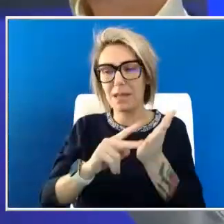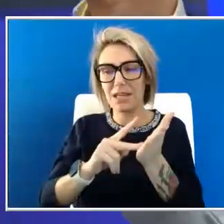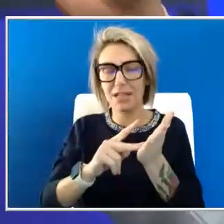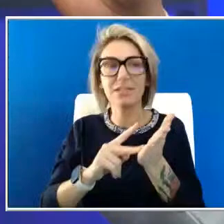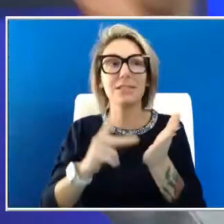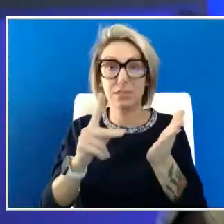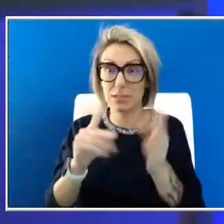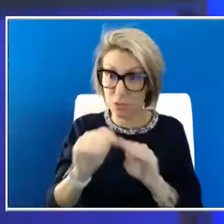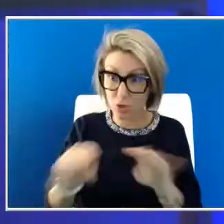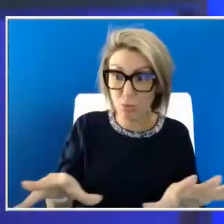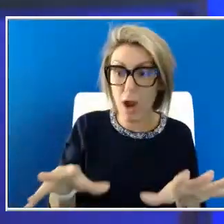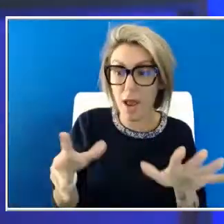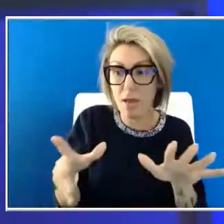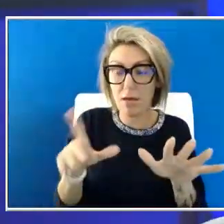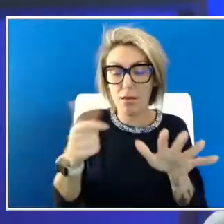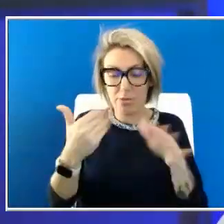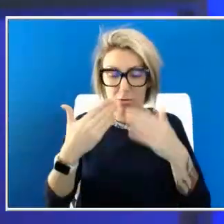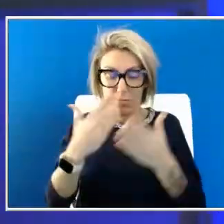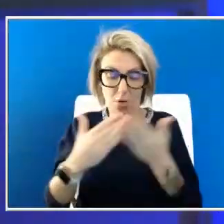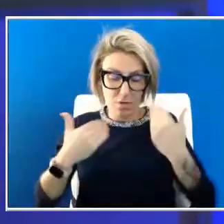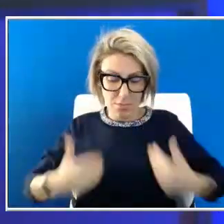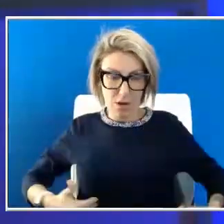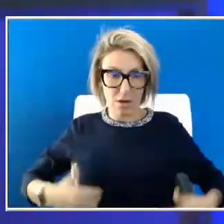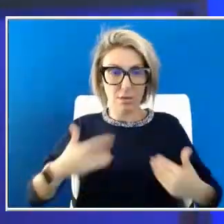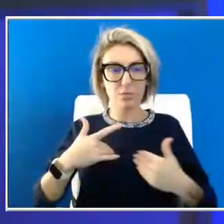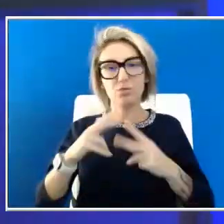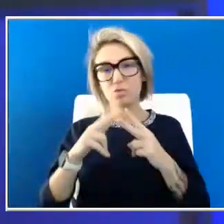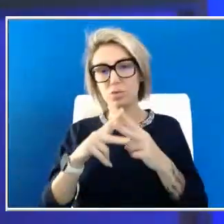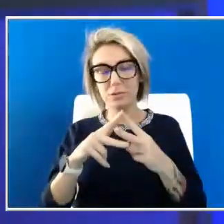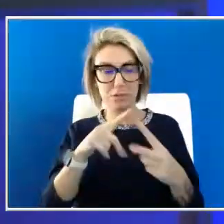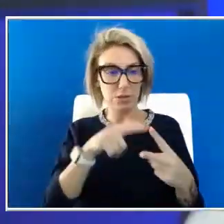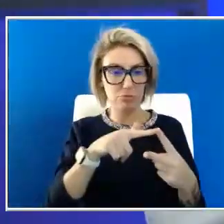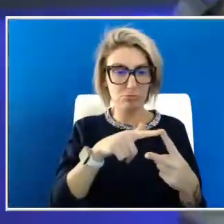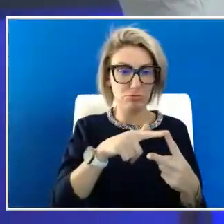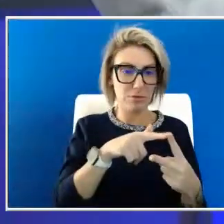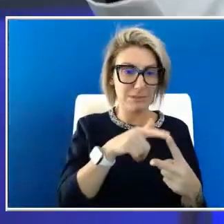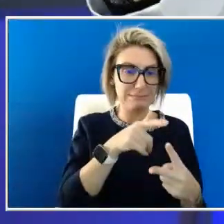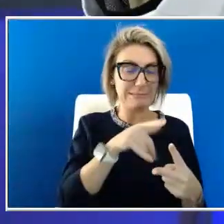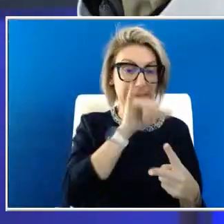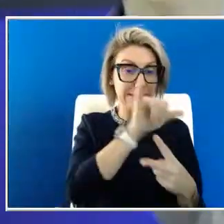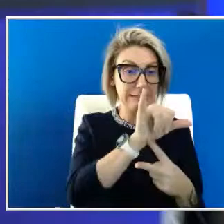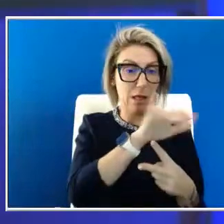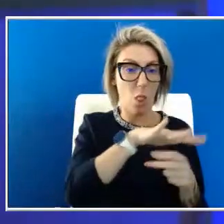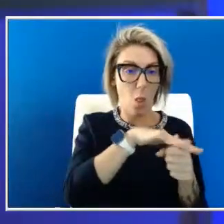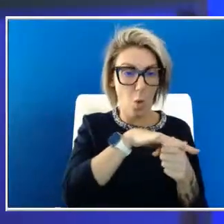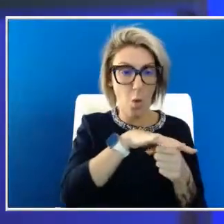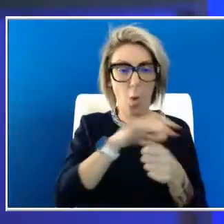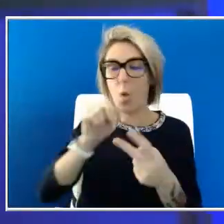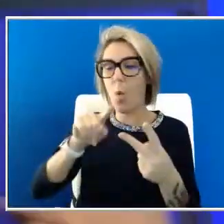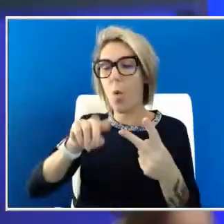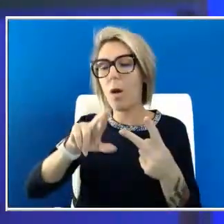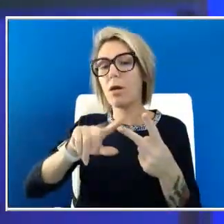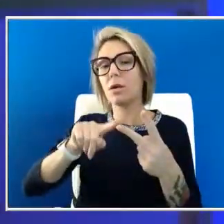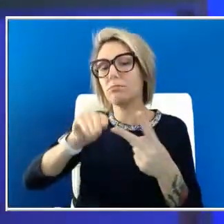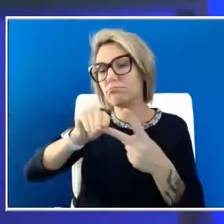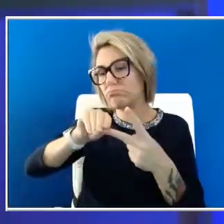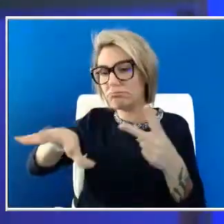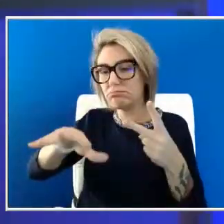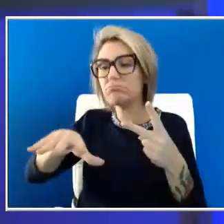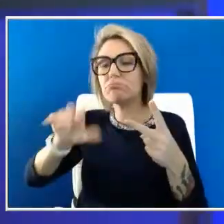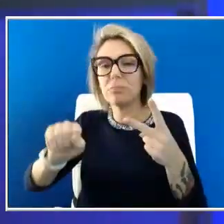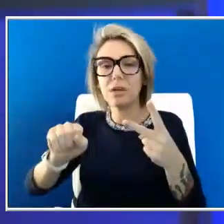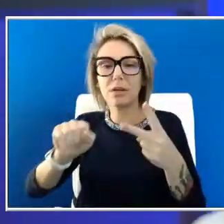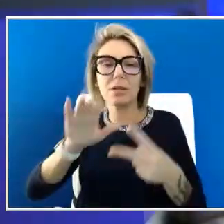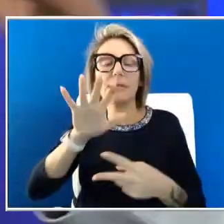other parts of the body. So it's either contained and staying local or metastatic when it's spread to other places. Patrick's